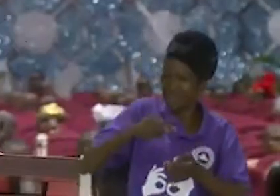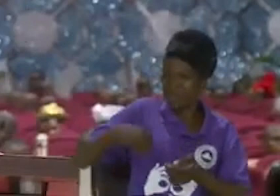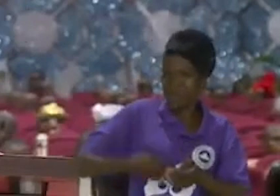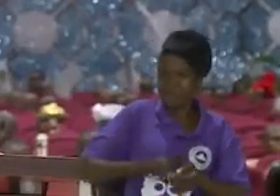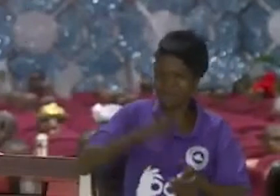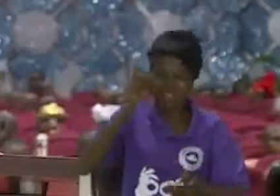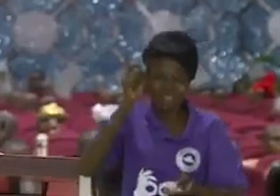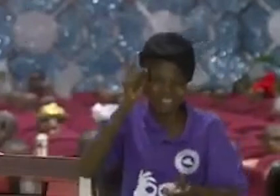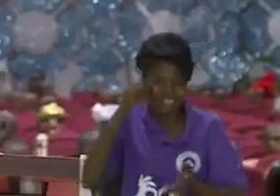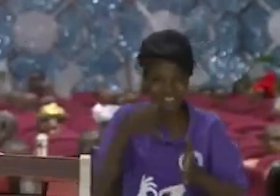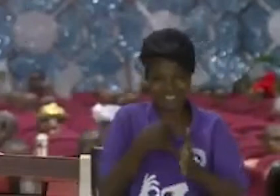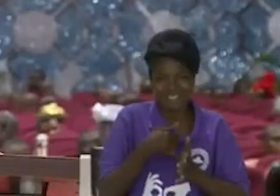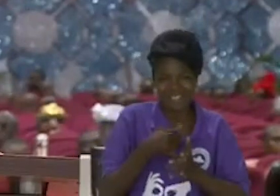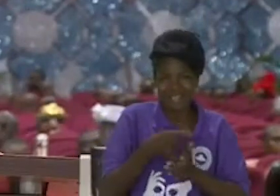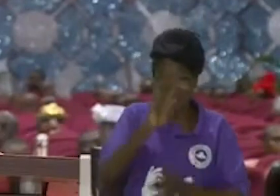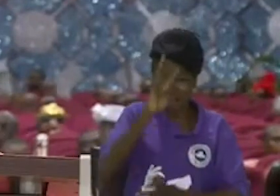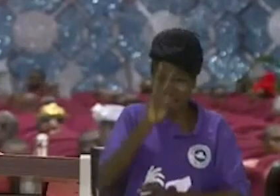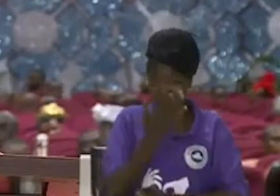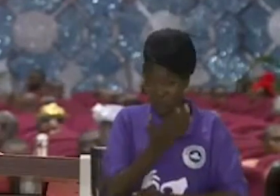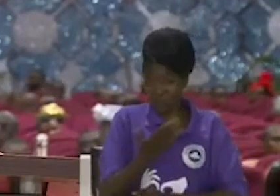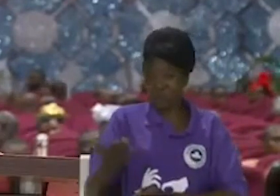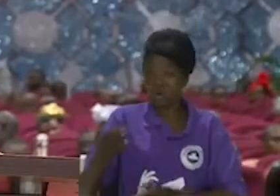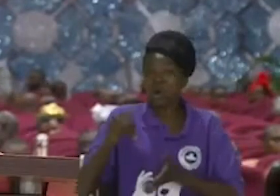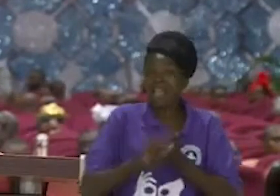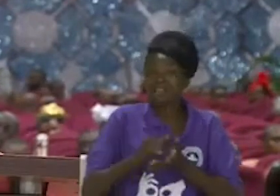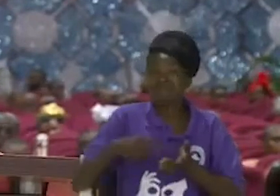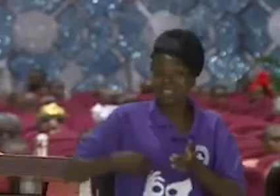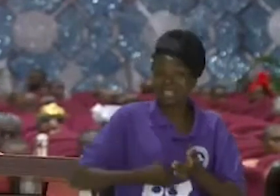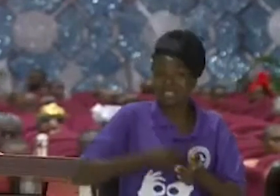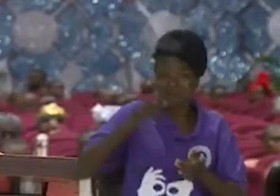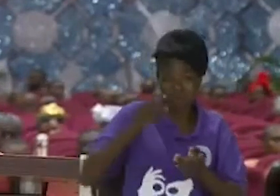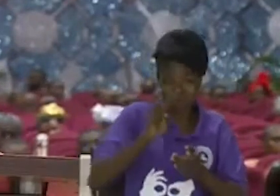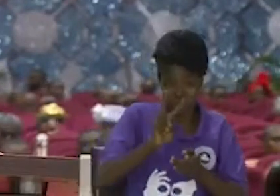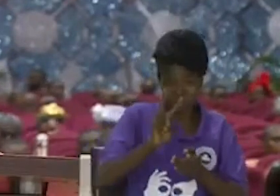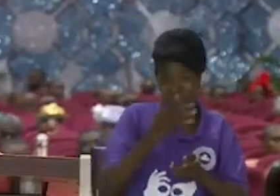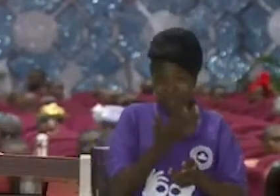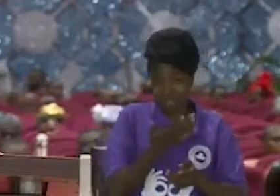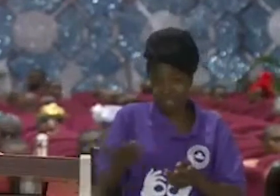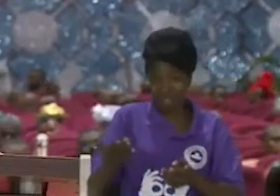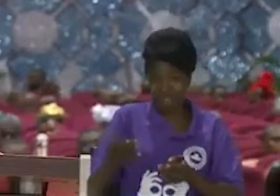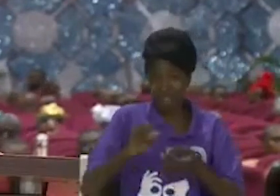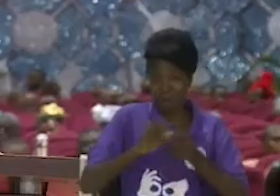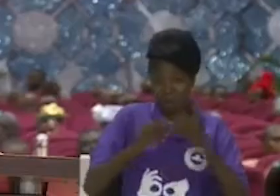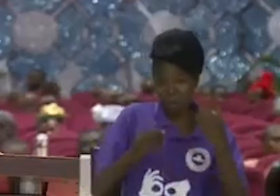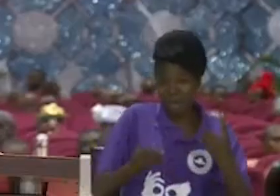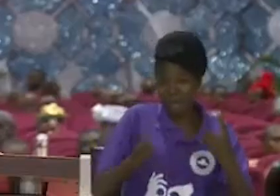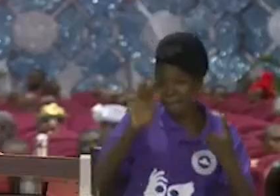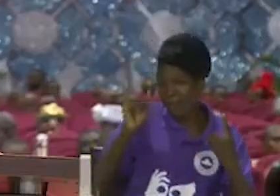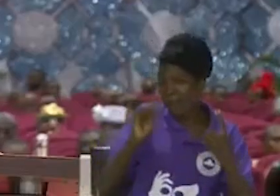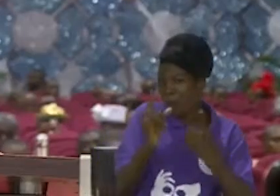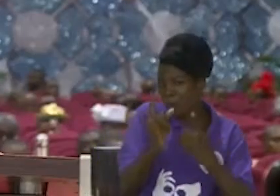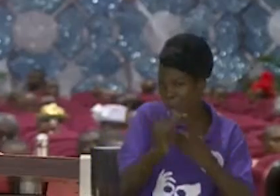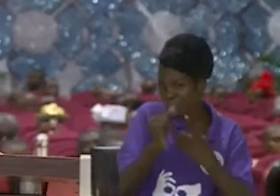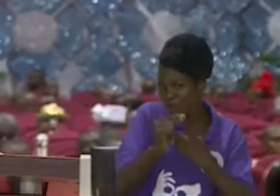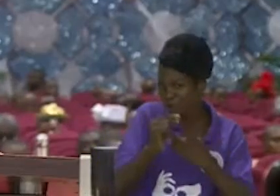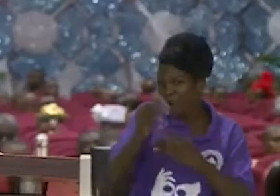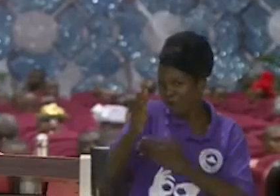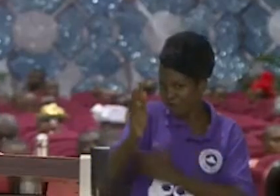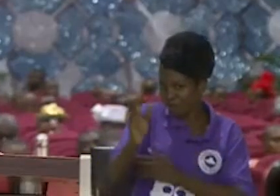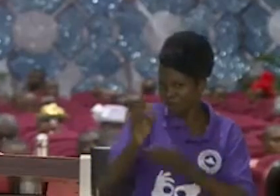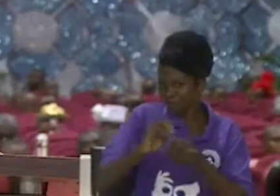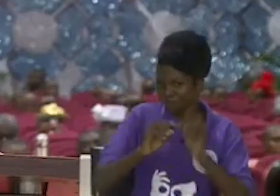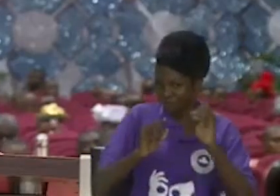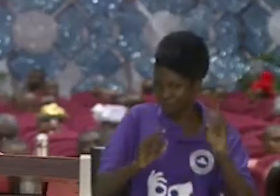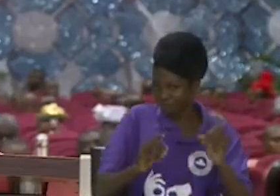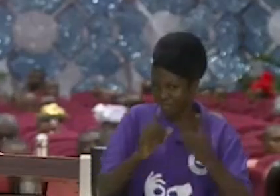elements that will help us in understanding the will of God. Two elements. One is the word of God. One is the word of God.